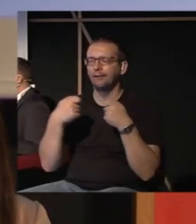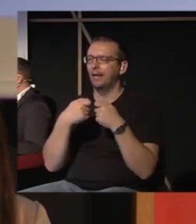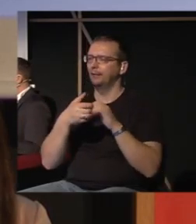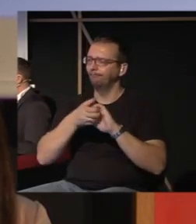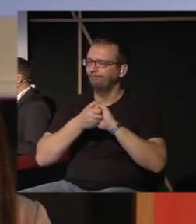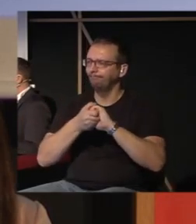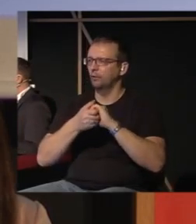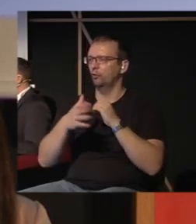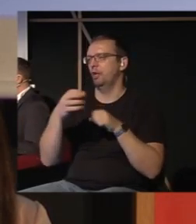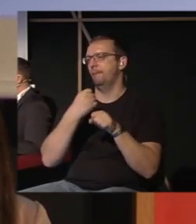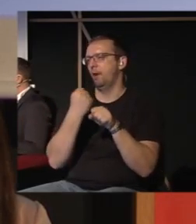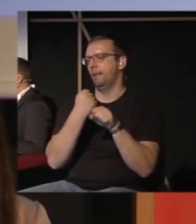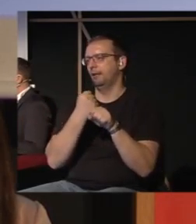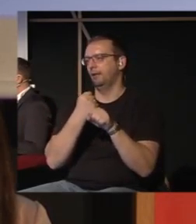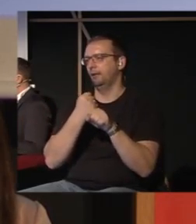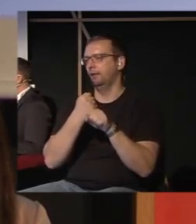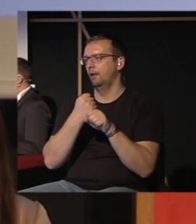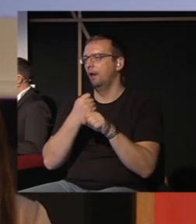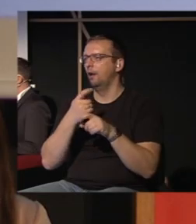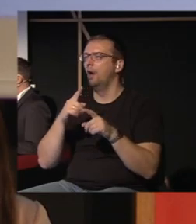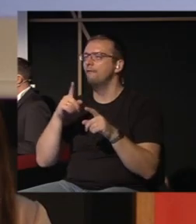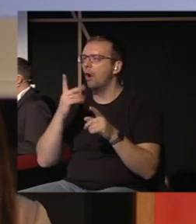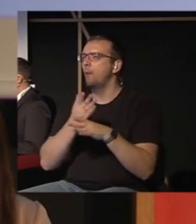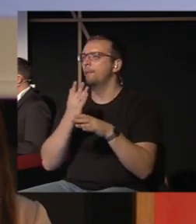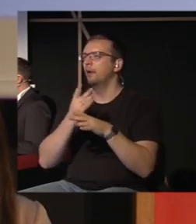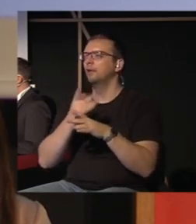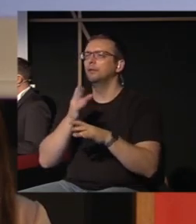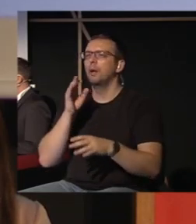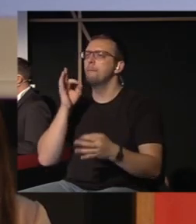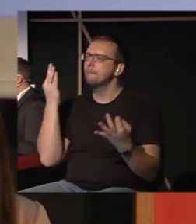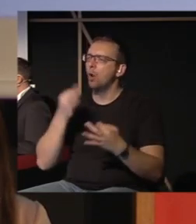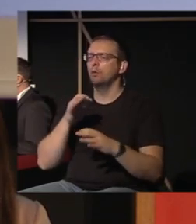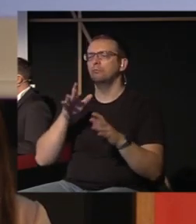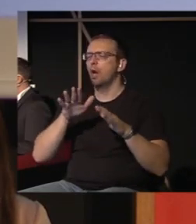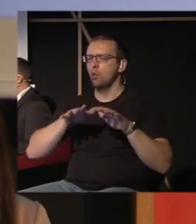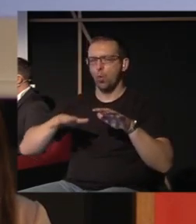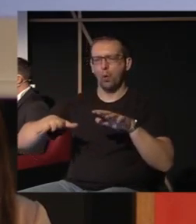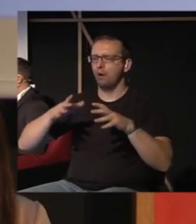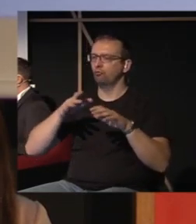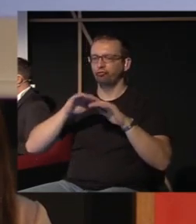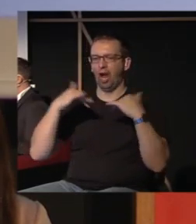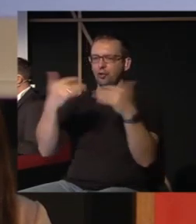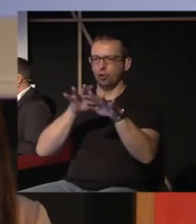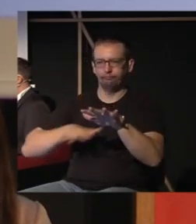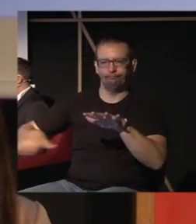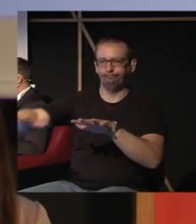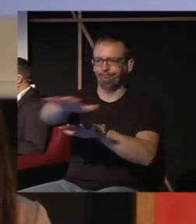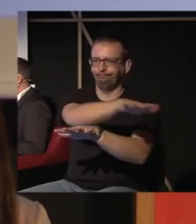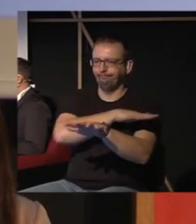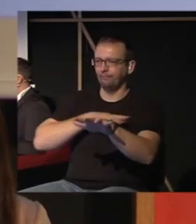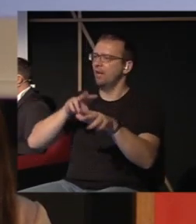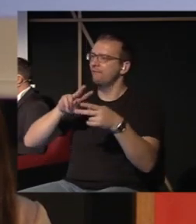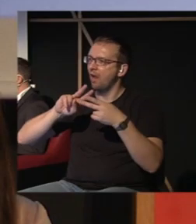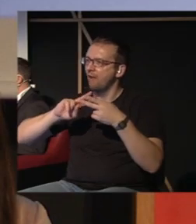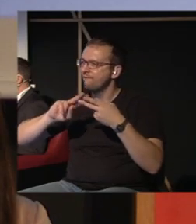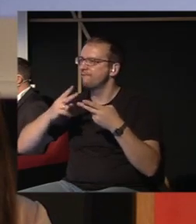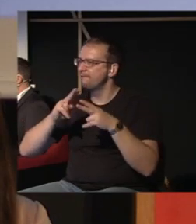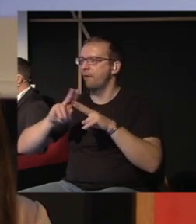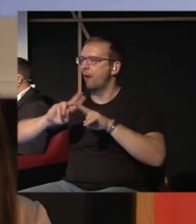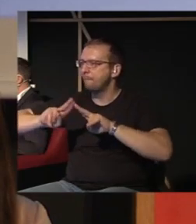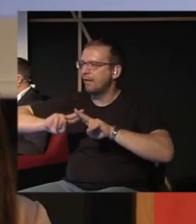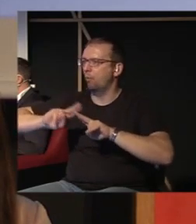able to change some things at the stadium. But there should be that dialogue between organization,